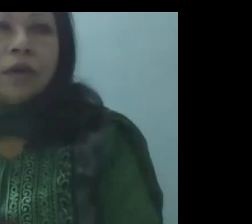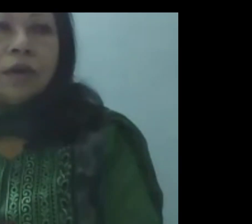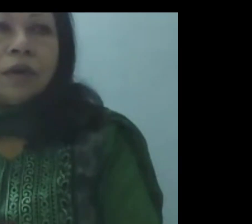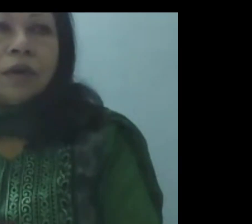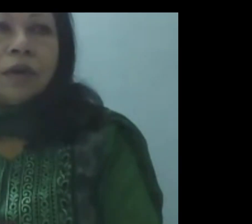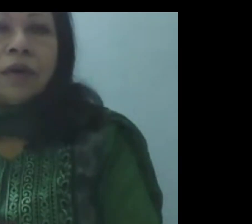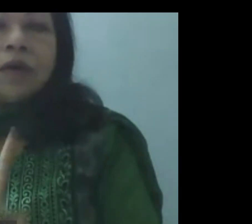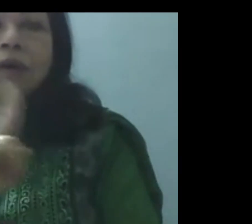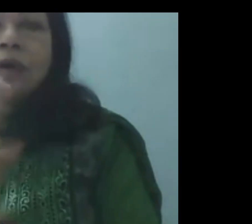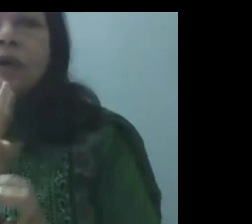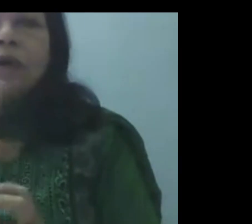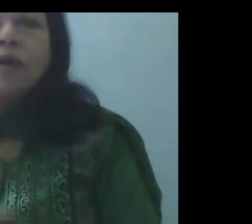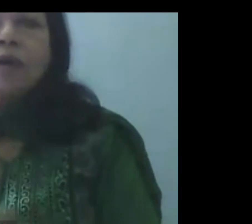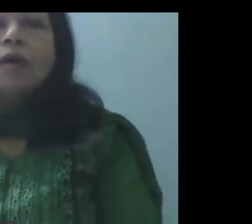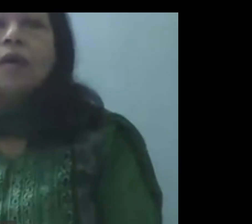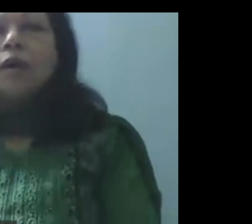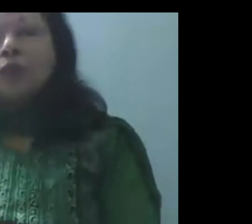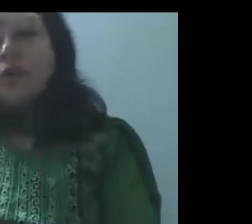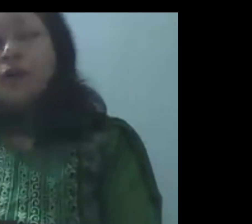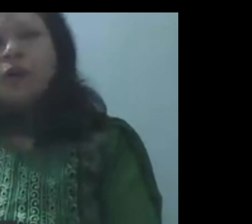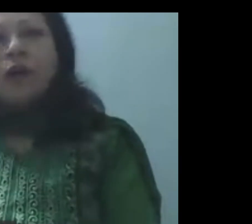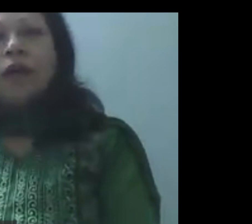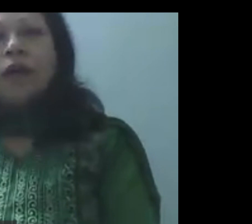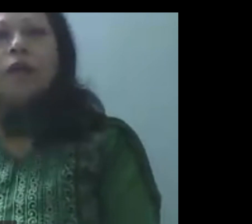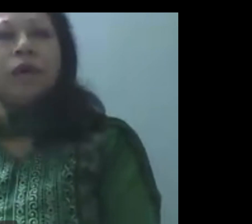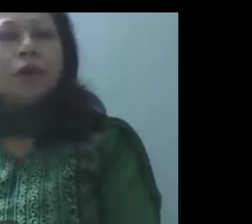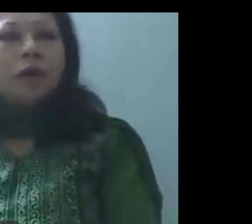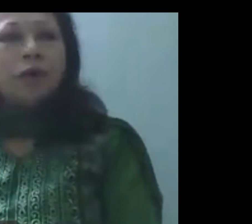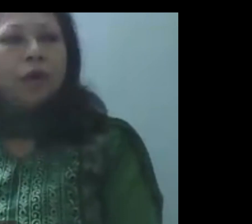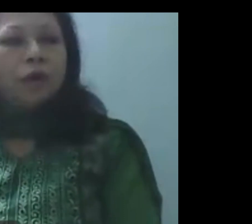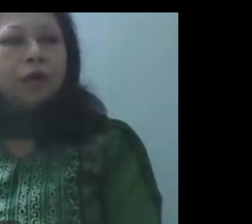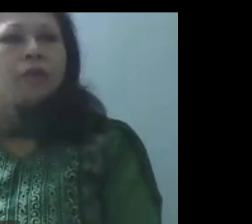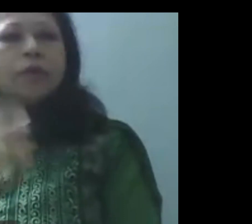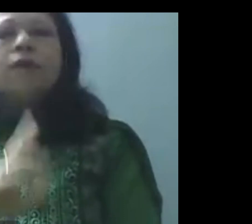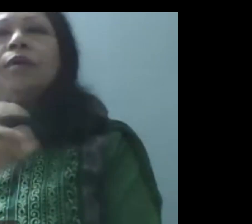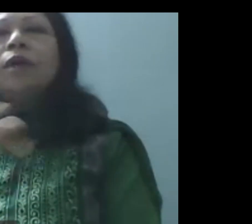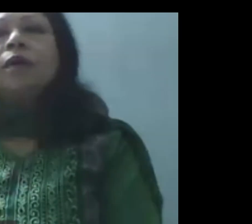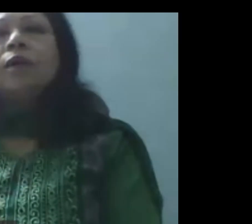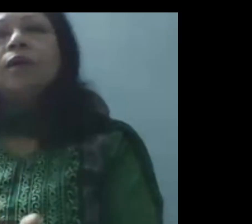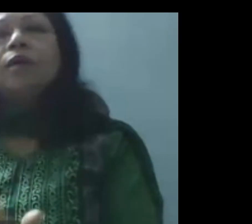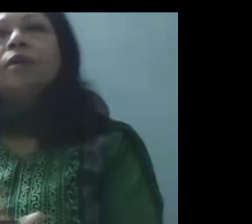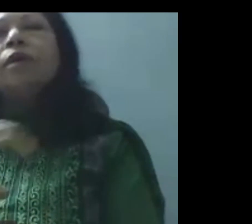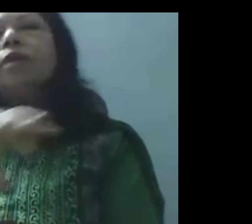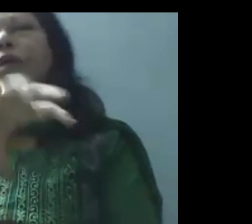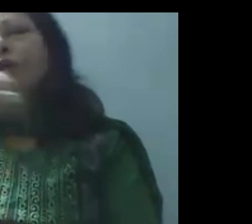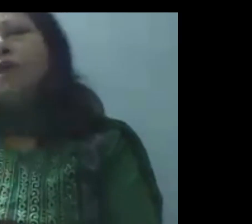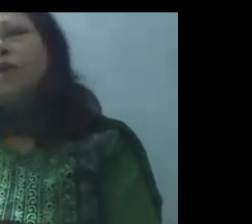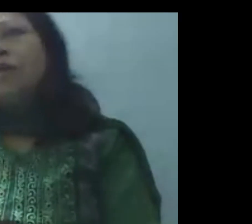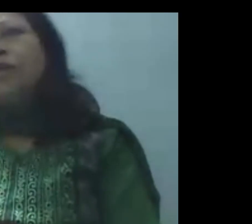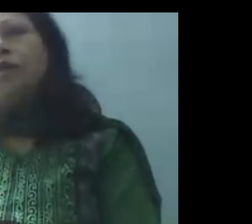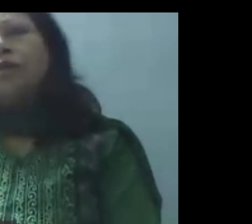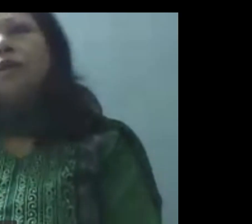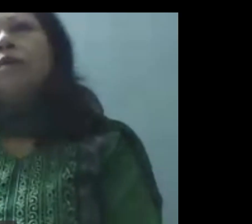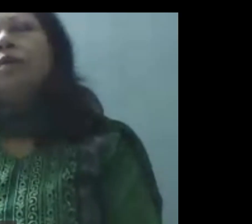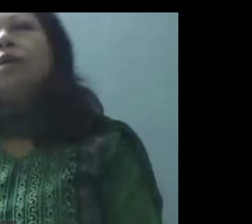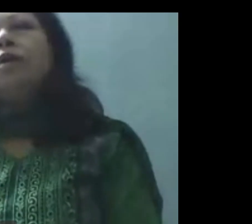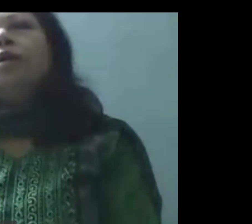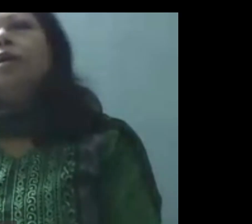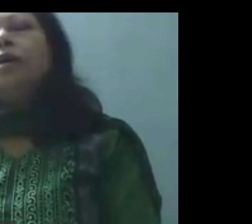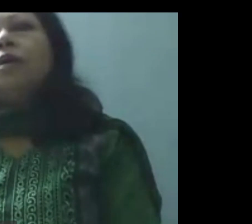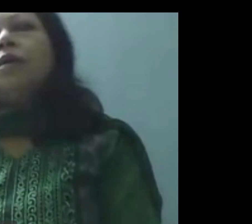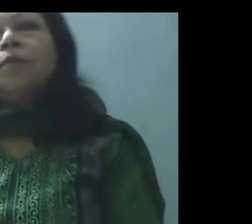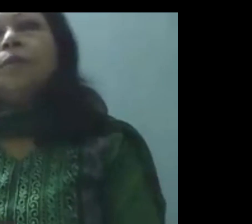speaking about the Arab world in general and the MENA region, let's say, North Africa